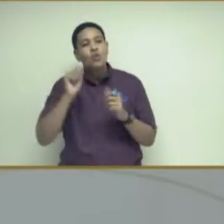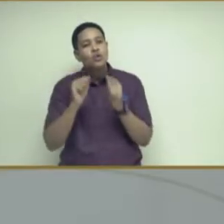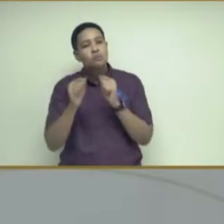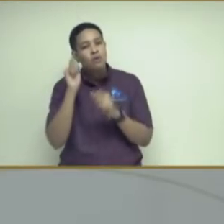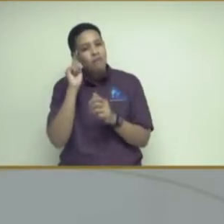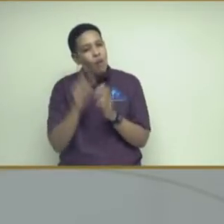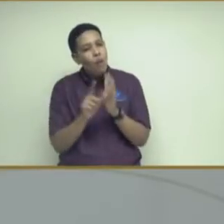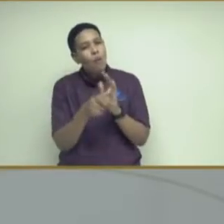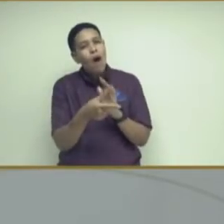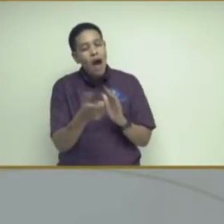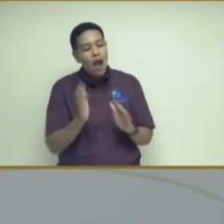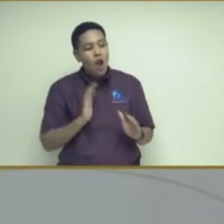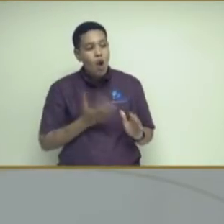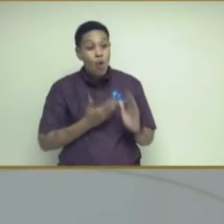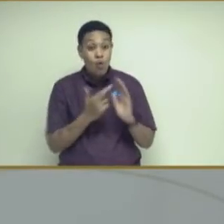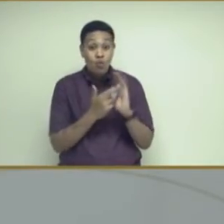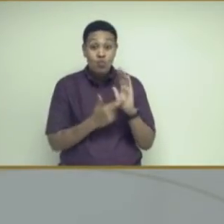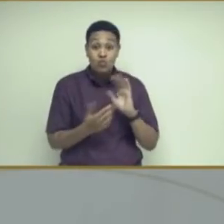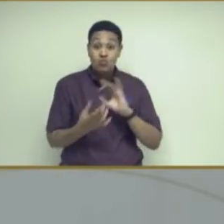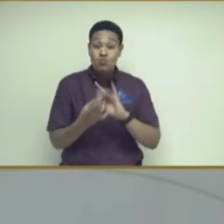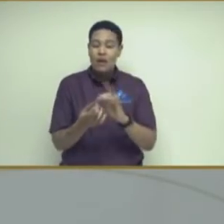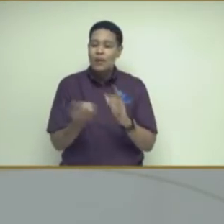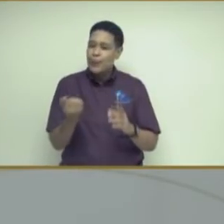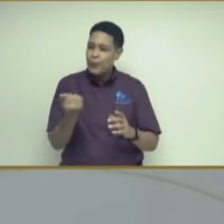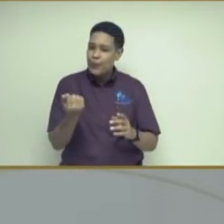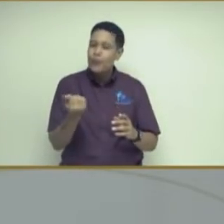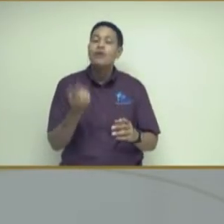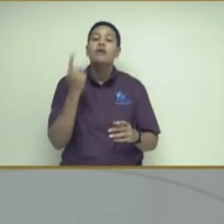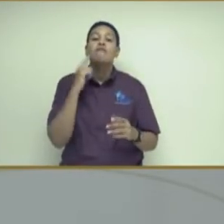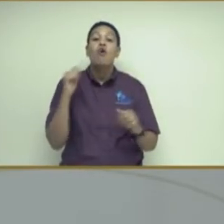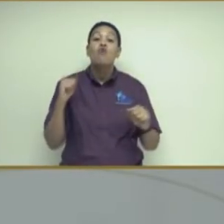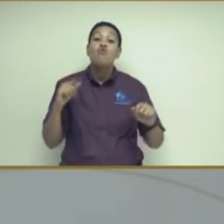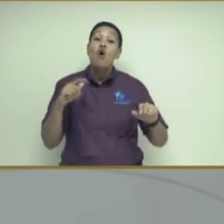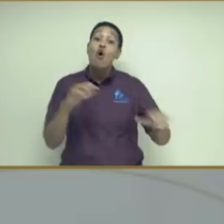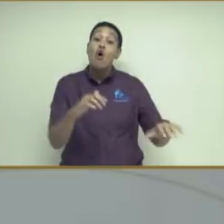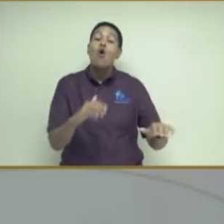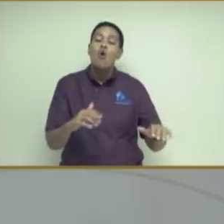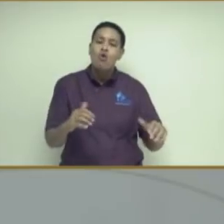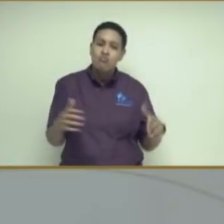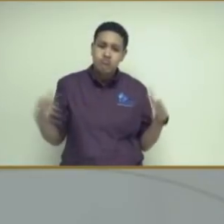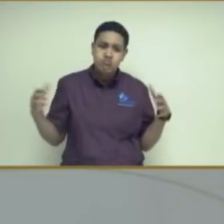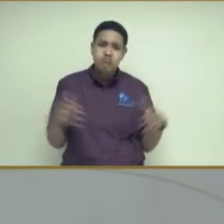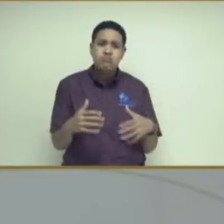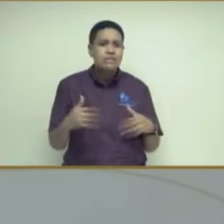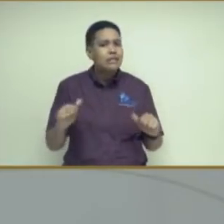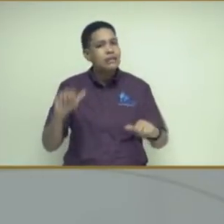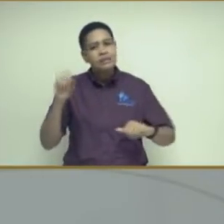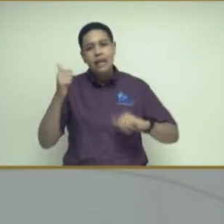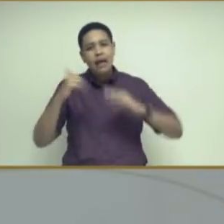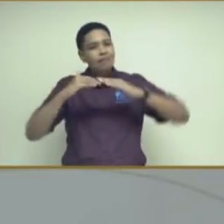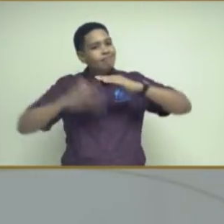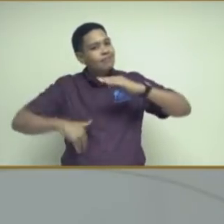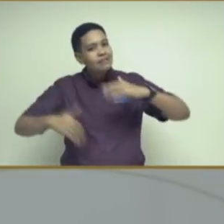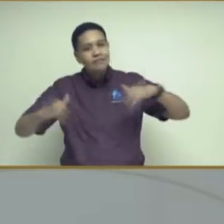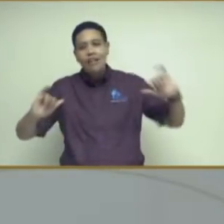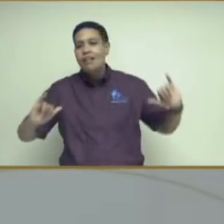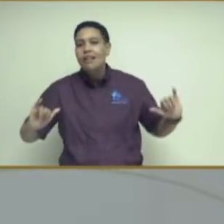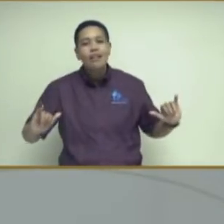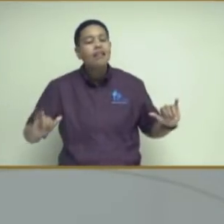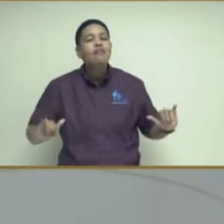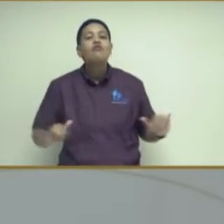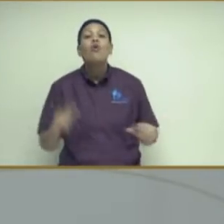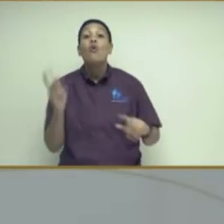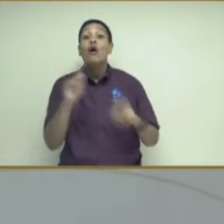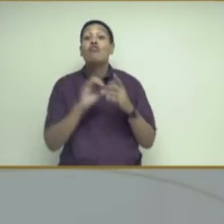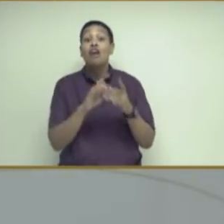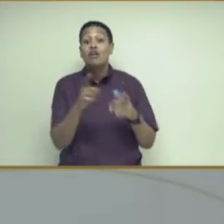while, or rules in terms of gathering of crowds. That remains, and so therefore where it